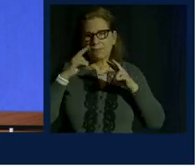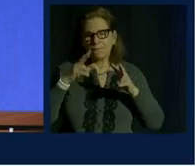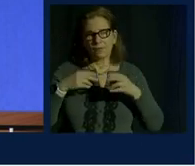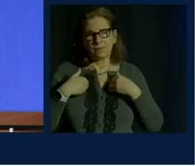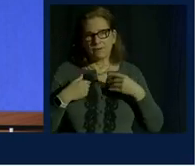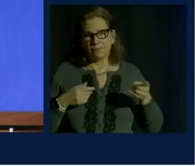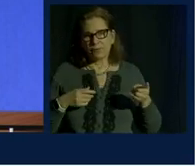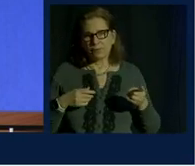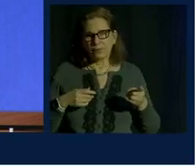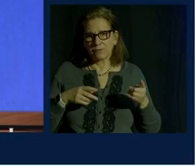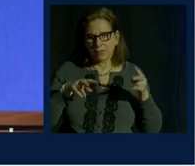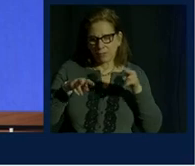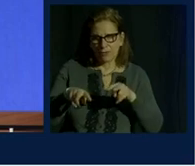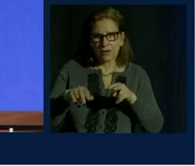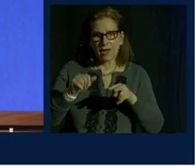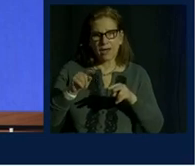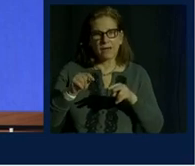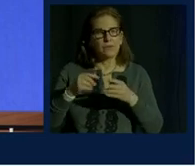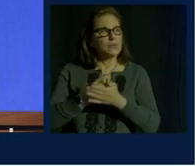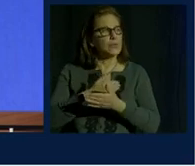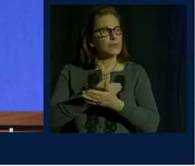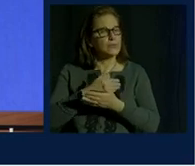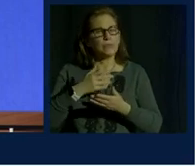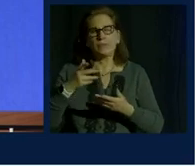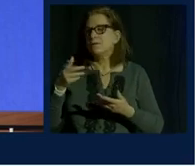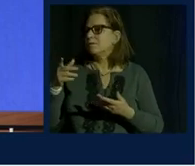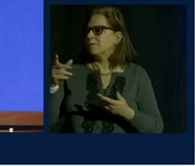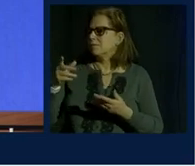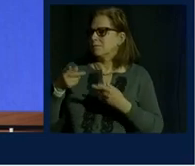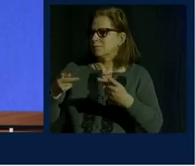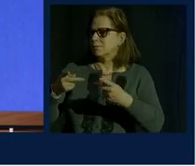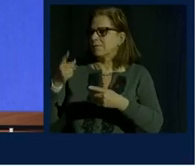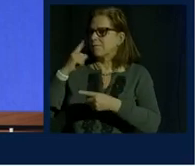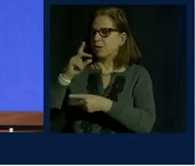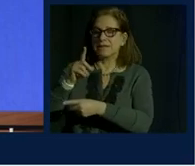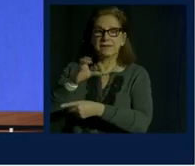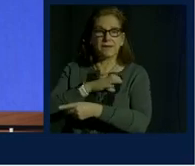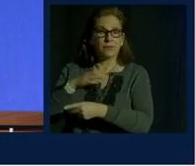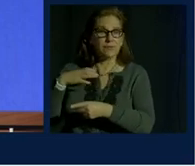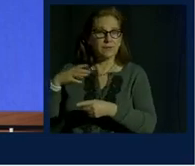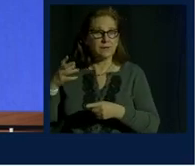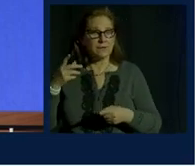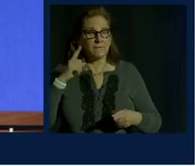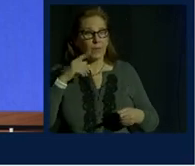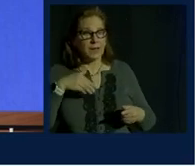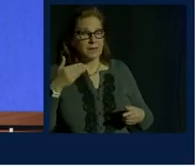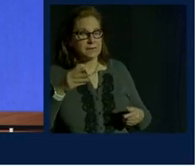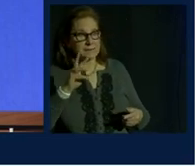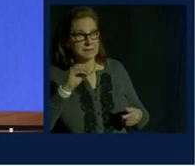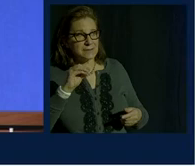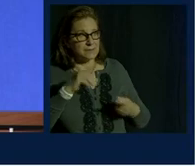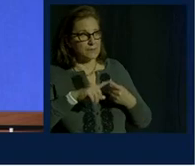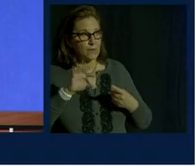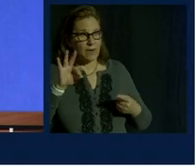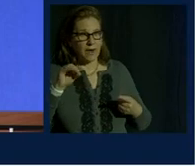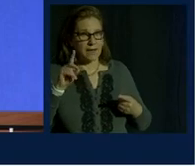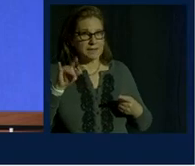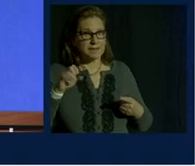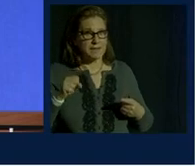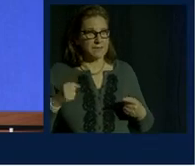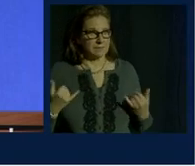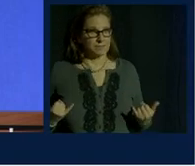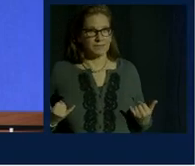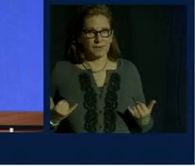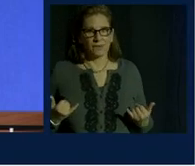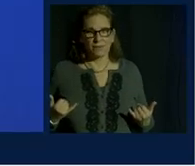council in the next 60, 90 days. With that, I'd like to, at this time, introduce Sharon Carney, the Chief of Staff for